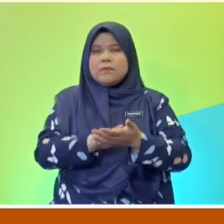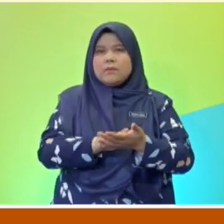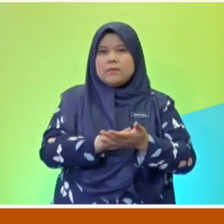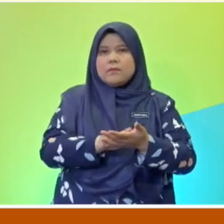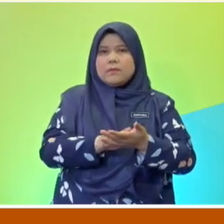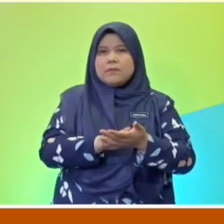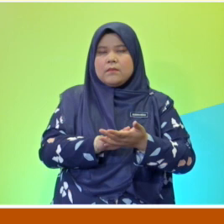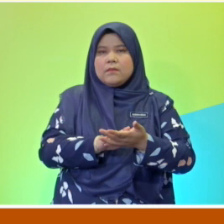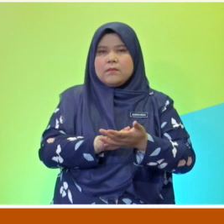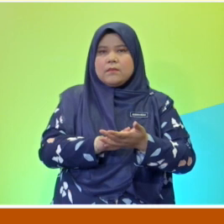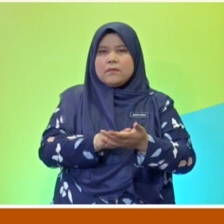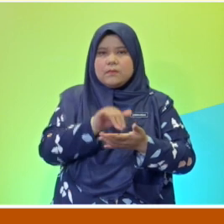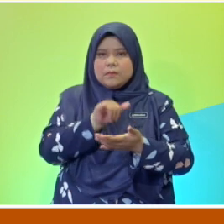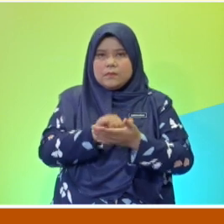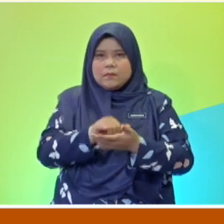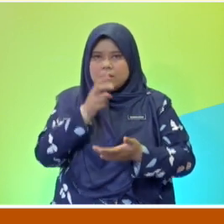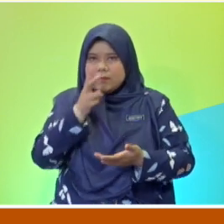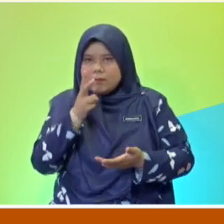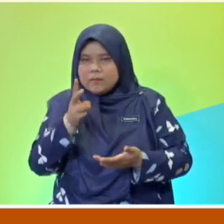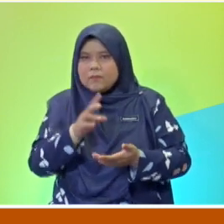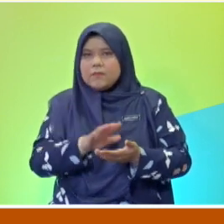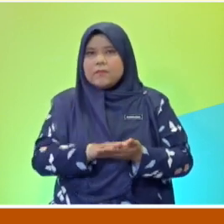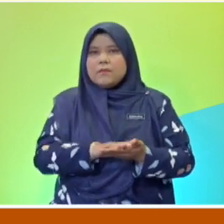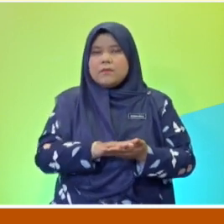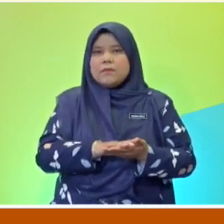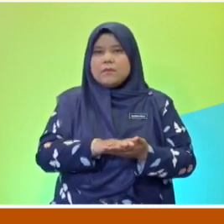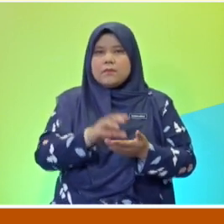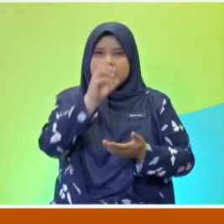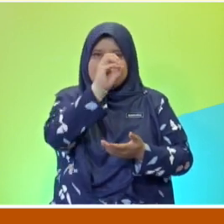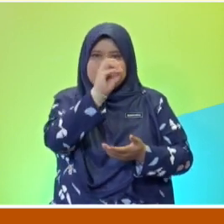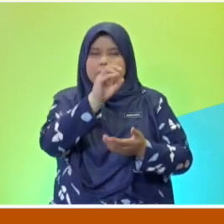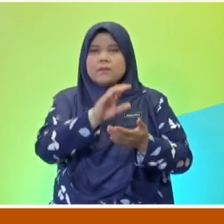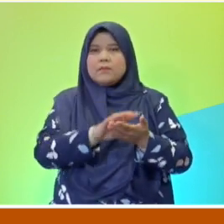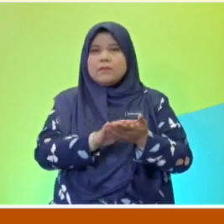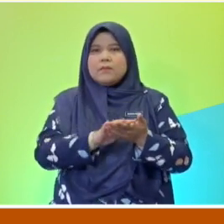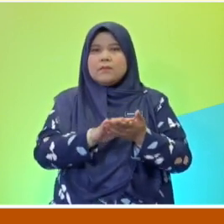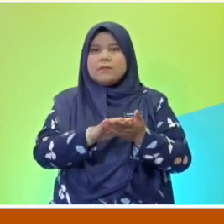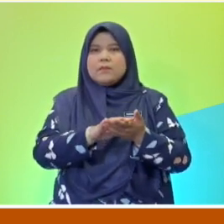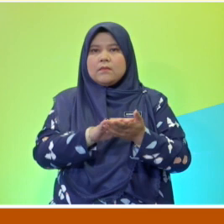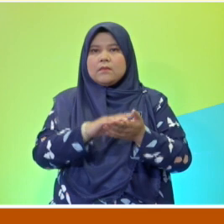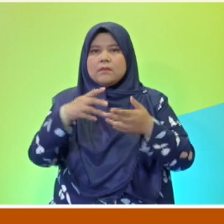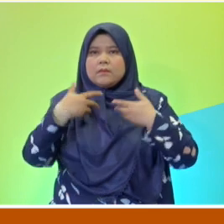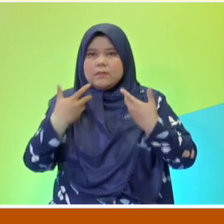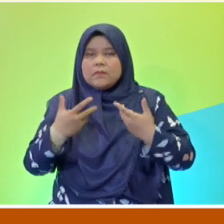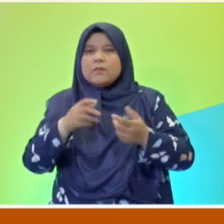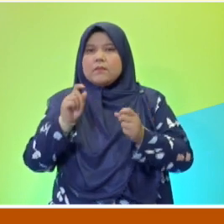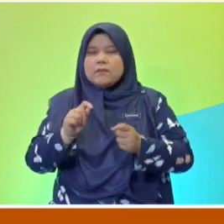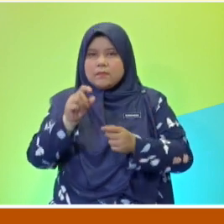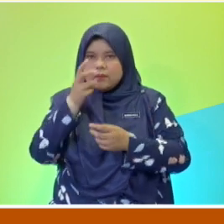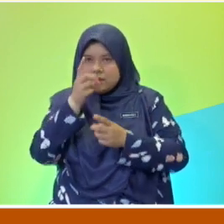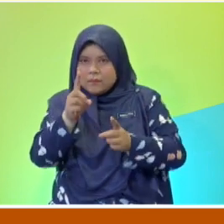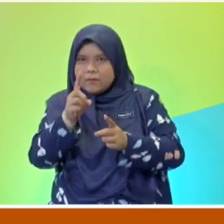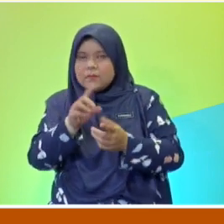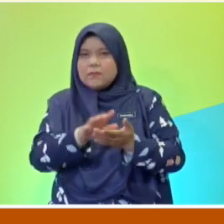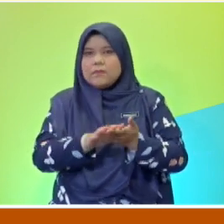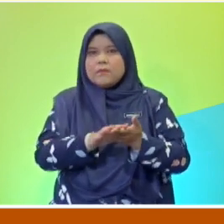Into the columns. Okay, as you can see, Chris, there is number 0 there. Yeah. Okay, that is the example on how the question should be attempted.